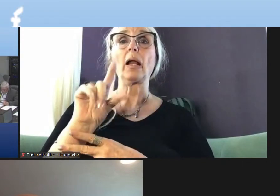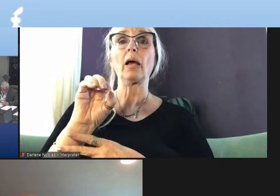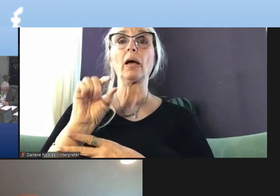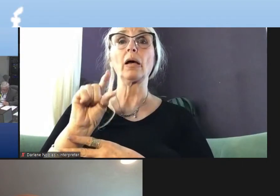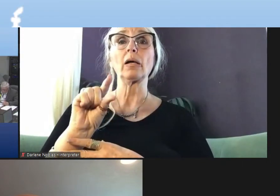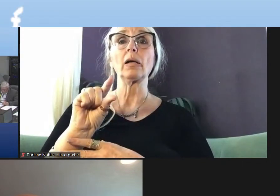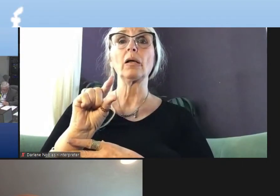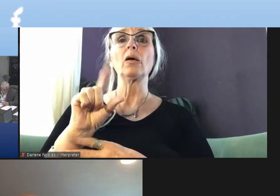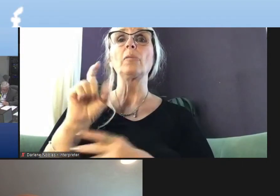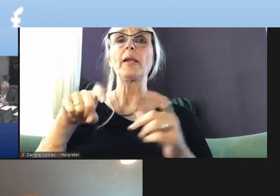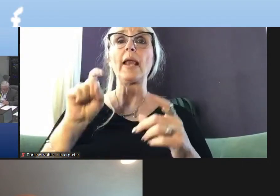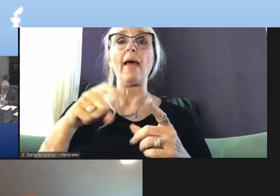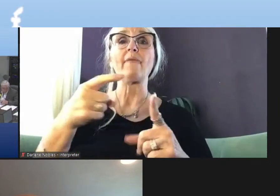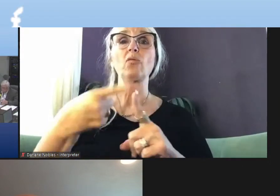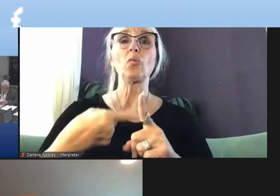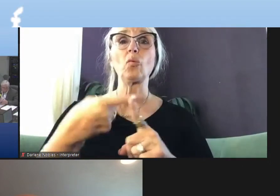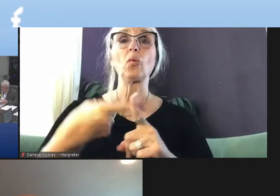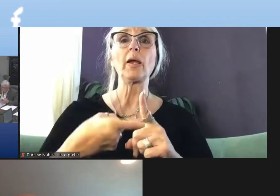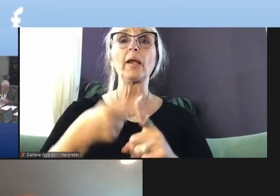rent venues,